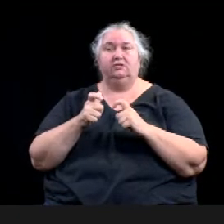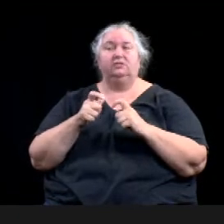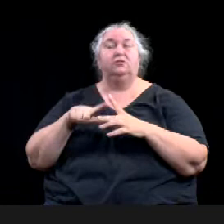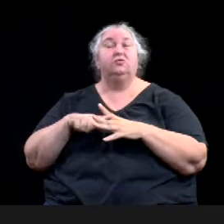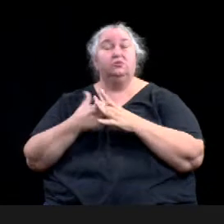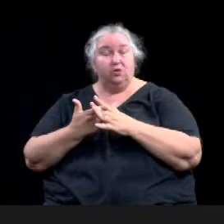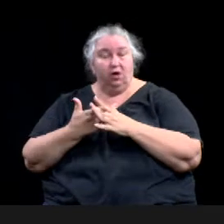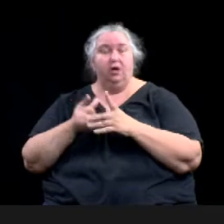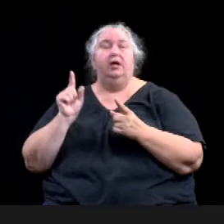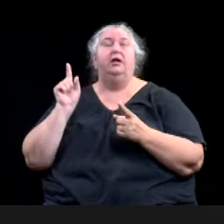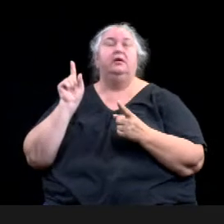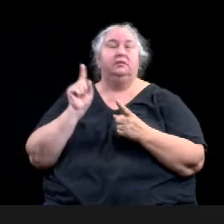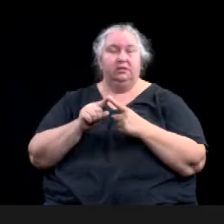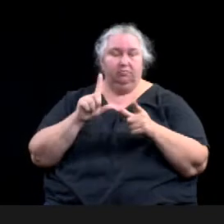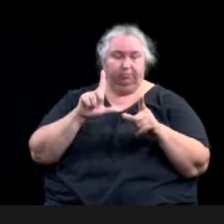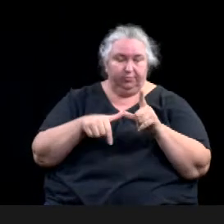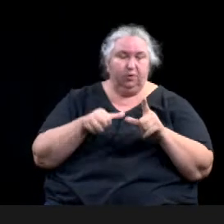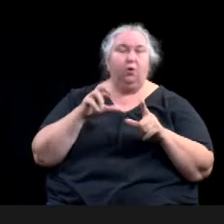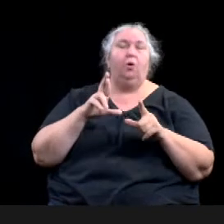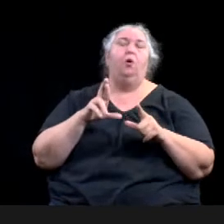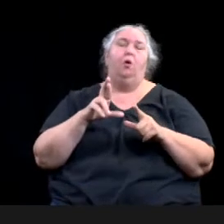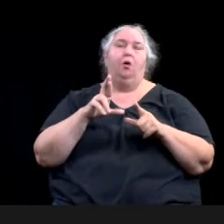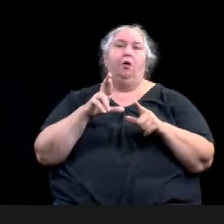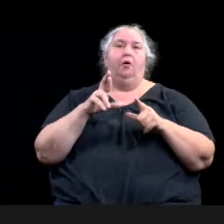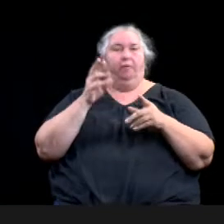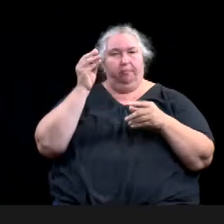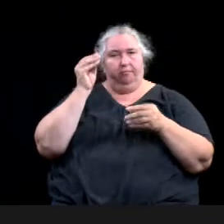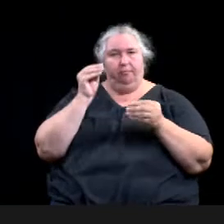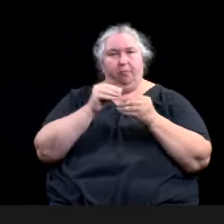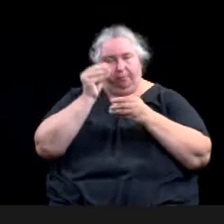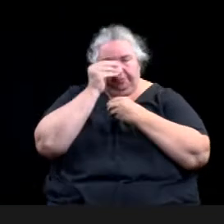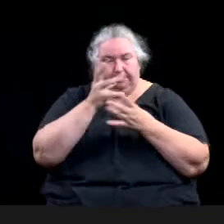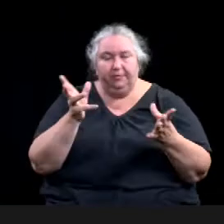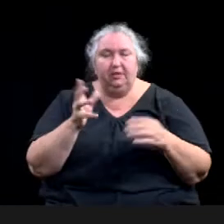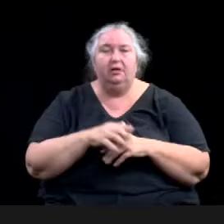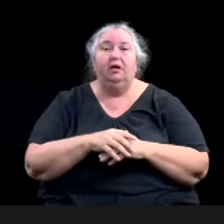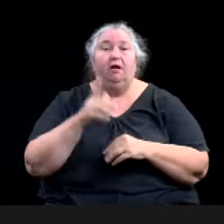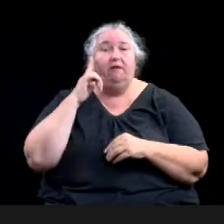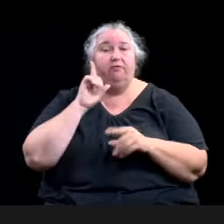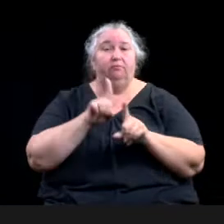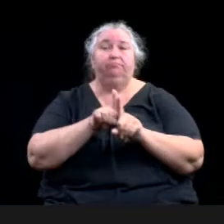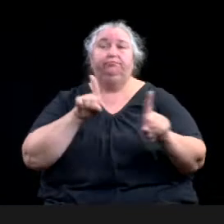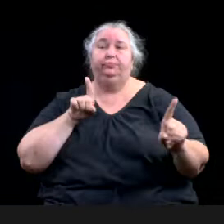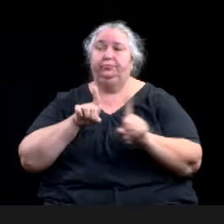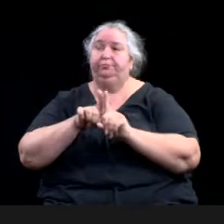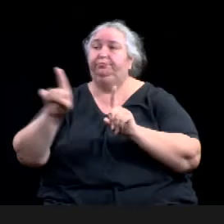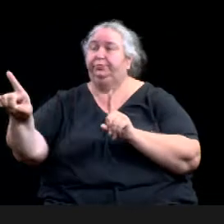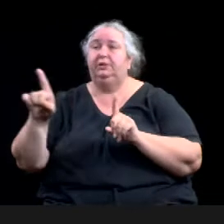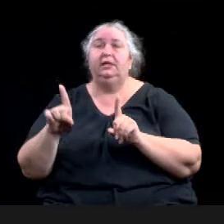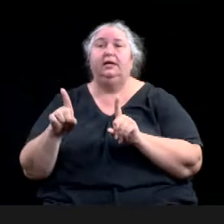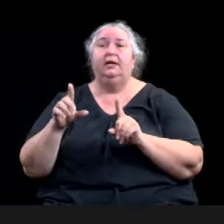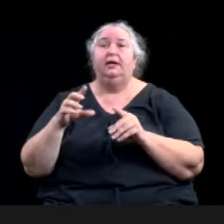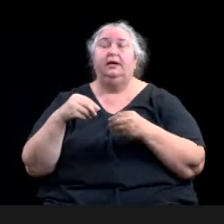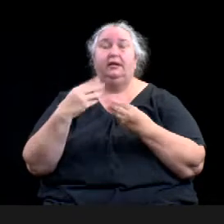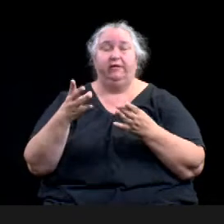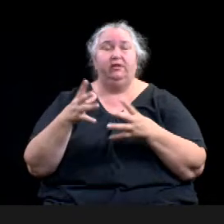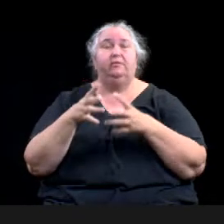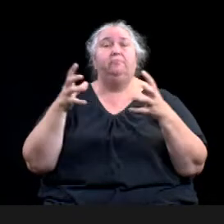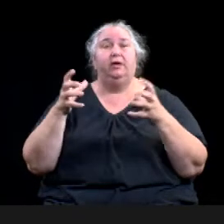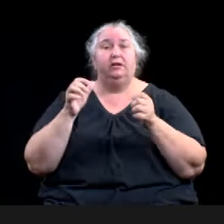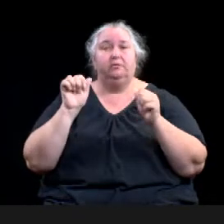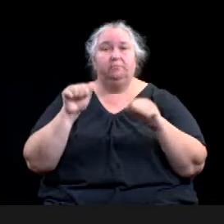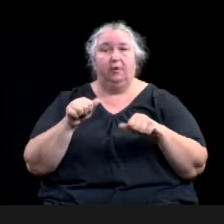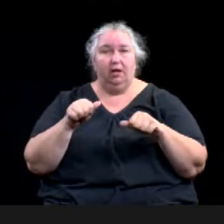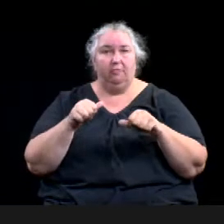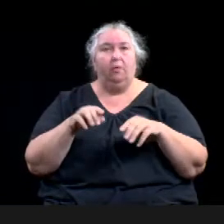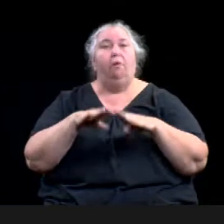as much transparency as possible, this meeting will not be open to the public. This meeting is being broadcast live at WCCC.tv.